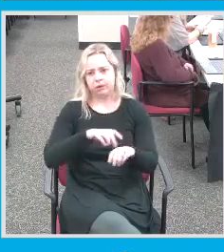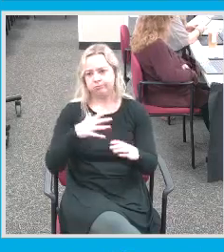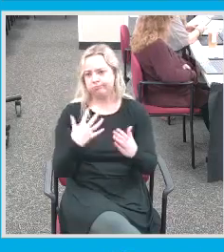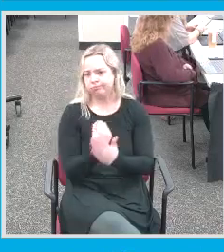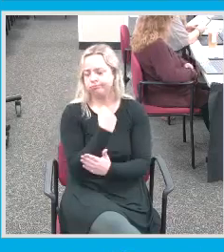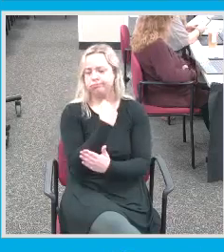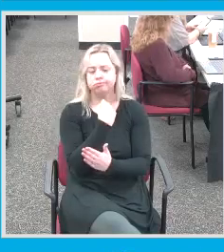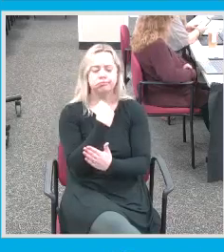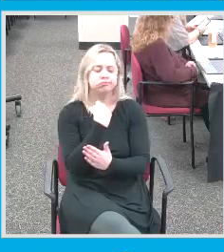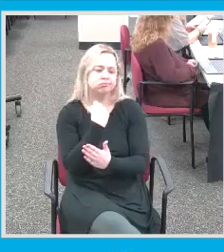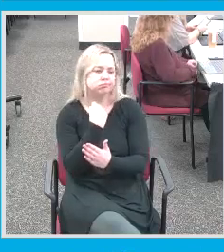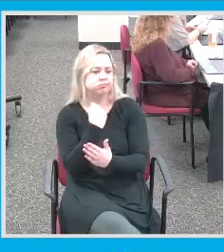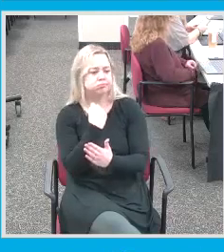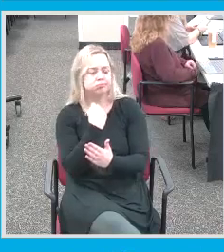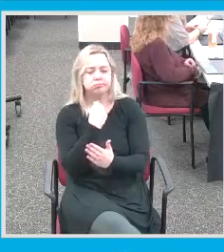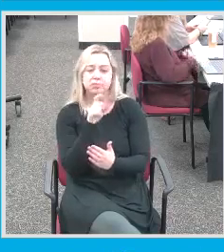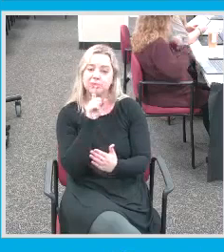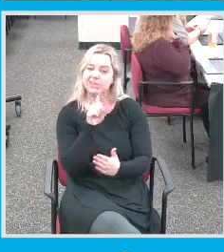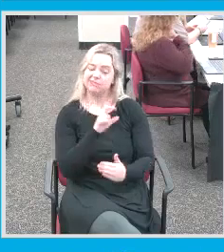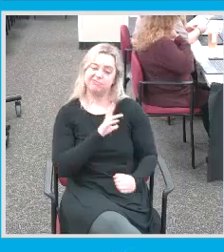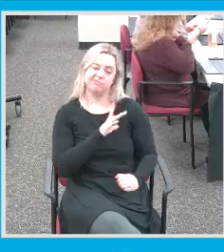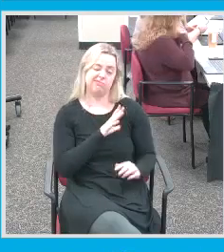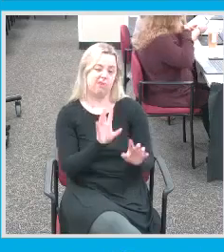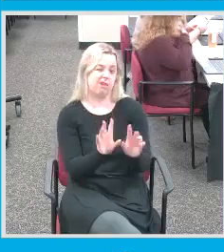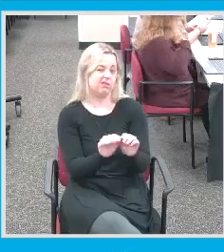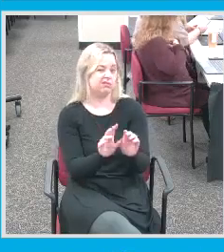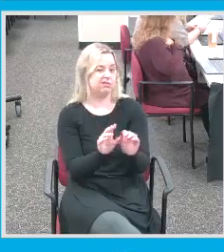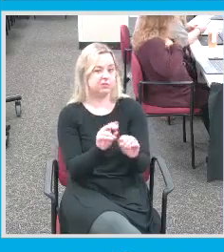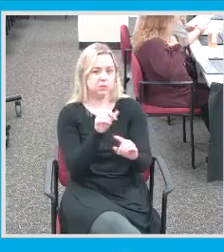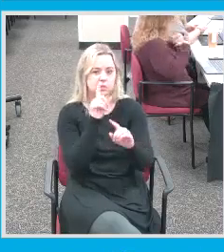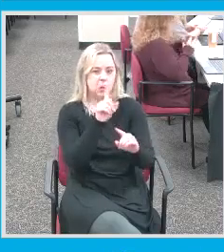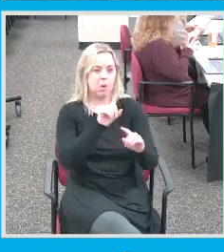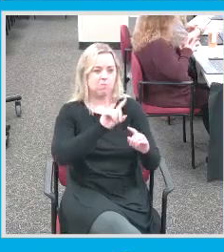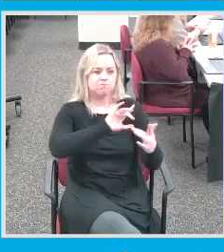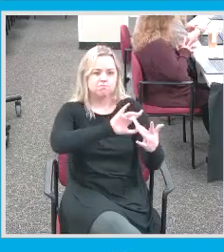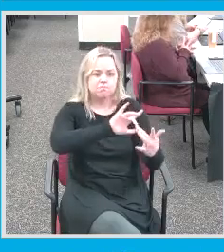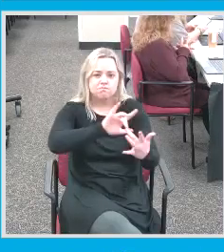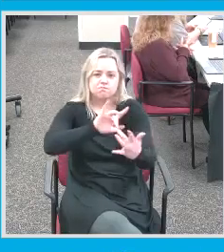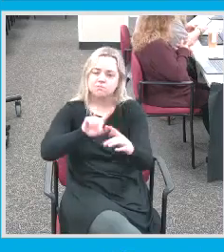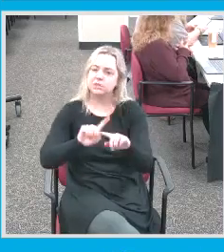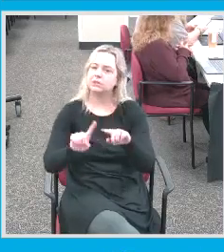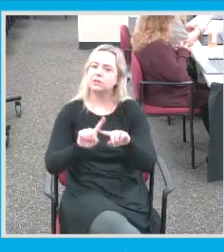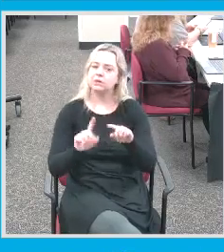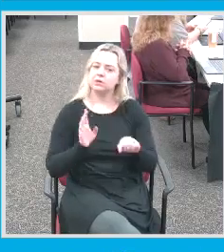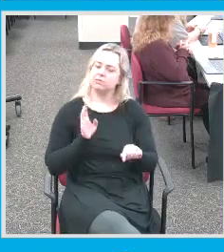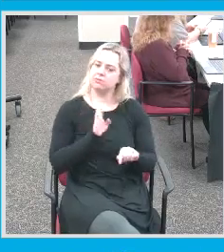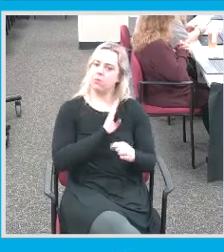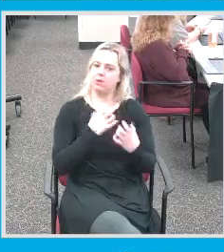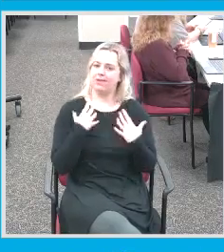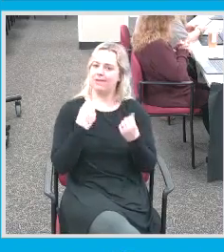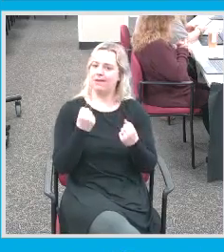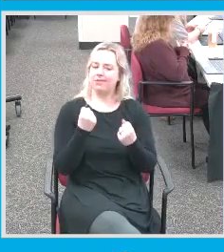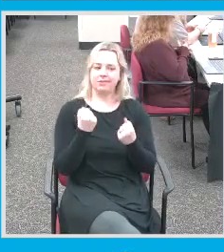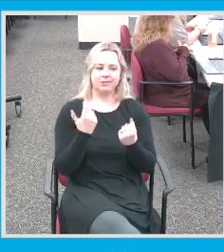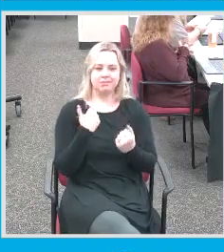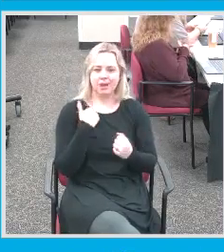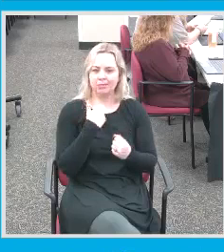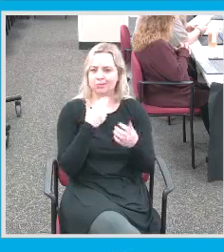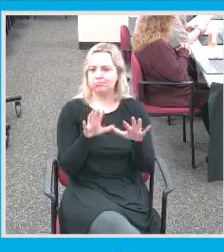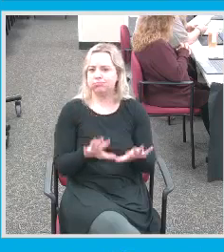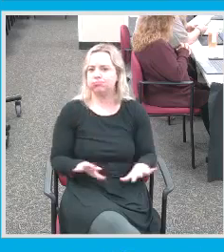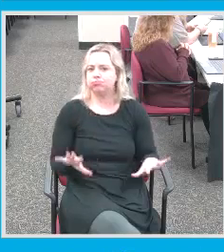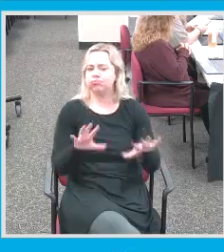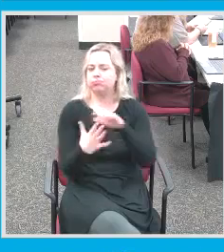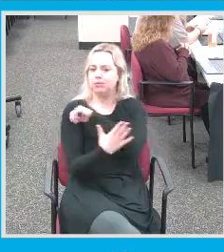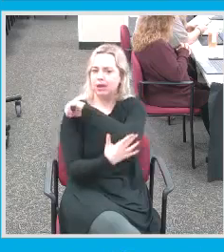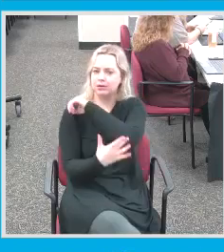it's a good conference to connect with Board of Health members throughout the nation. And this is the association in which you